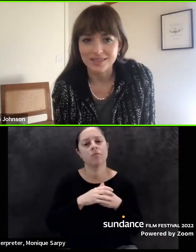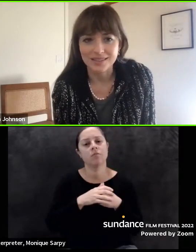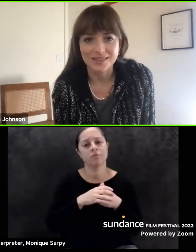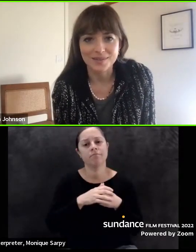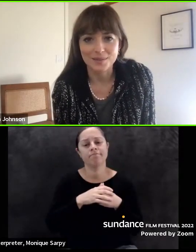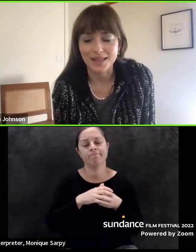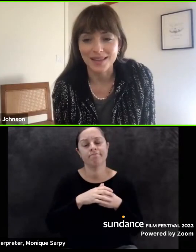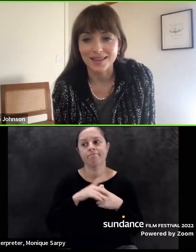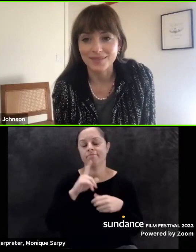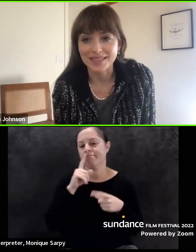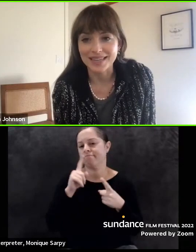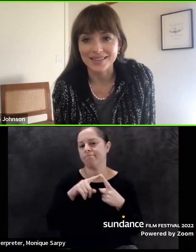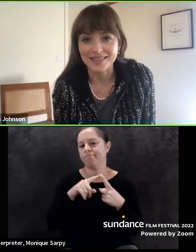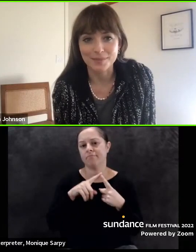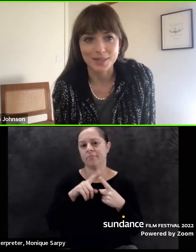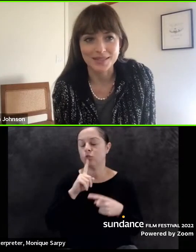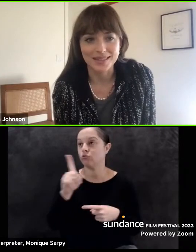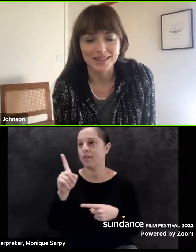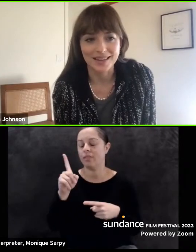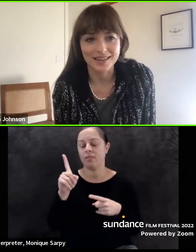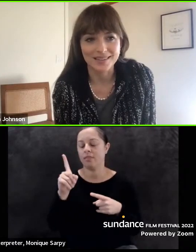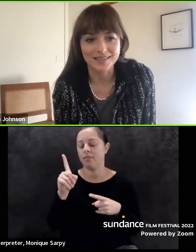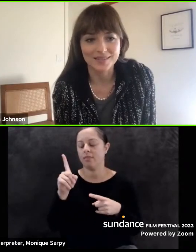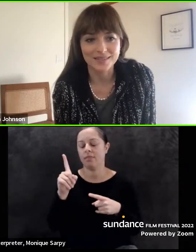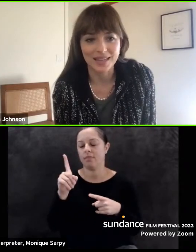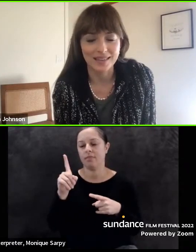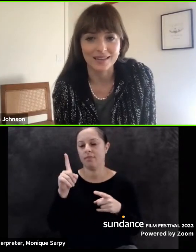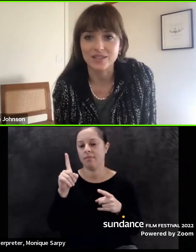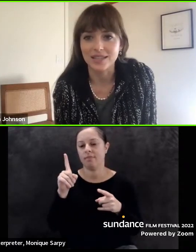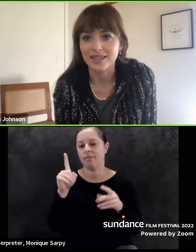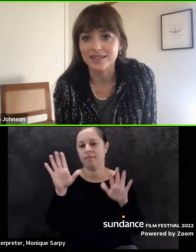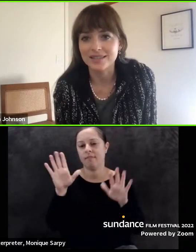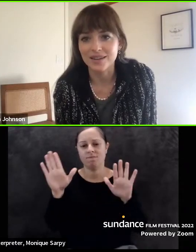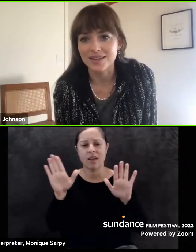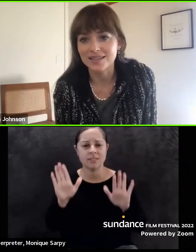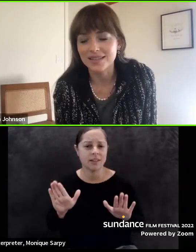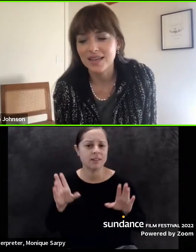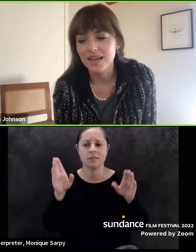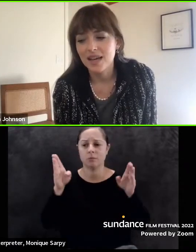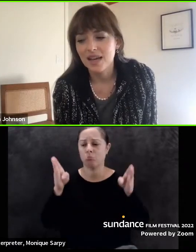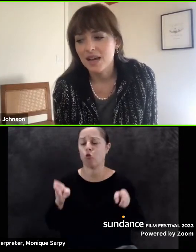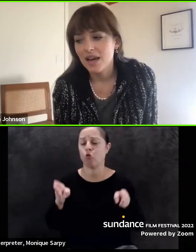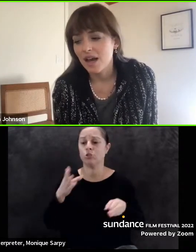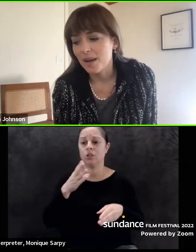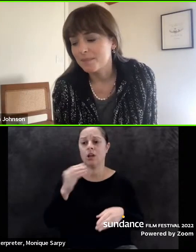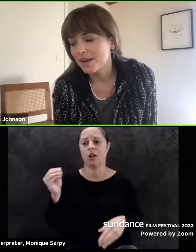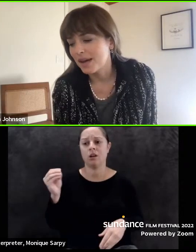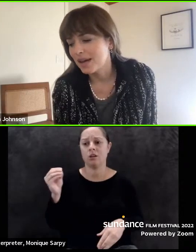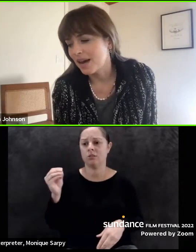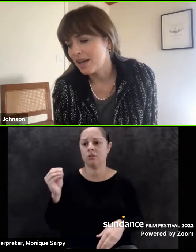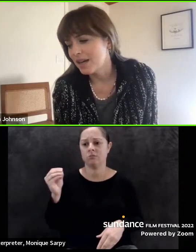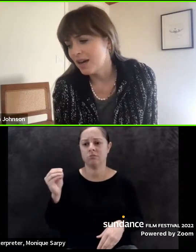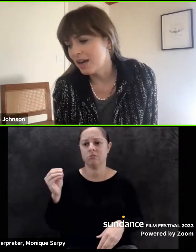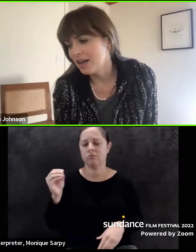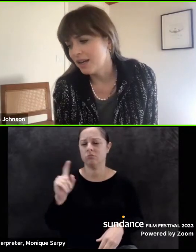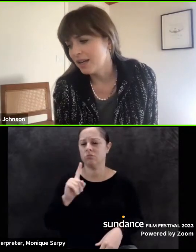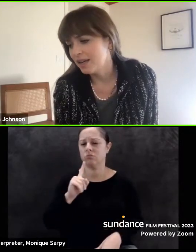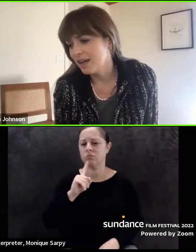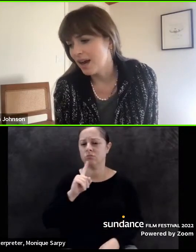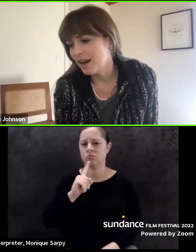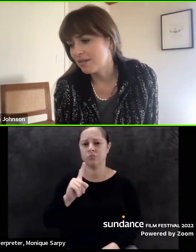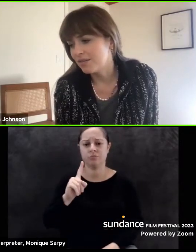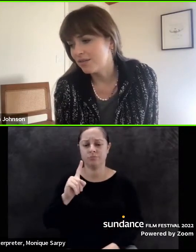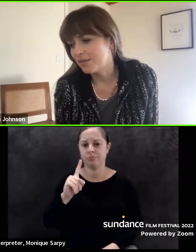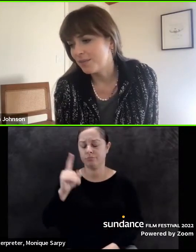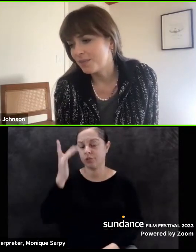He's just a really fantastic person and I think a genius artist. And